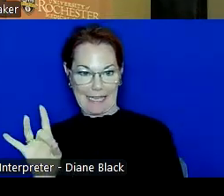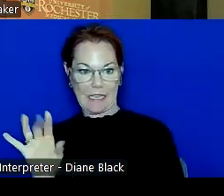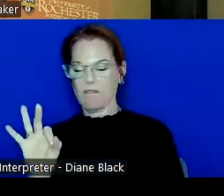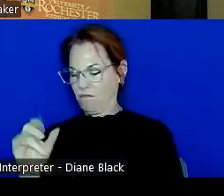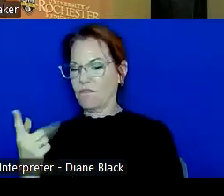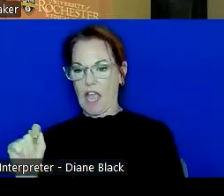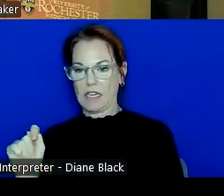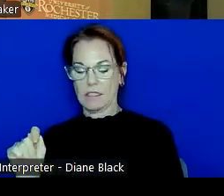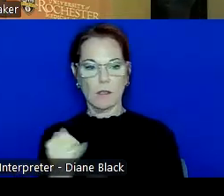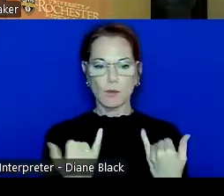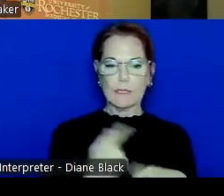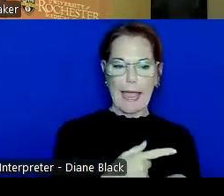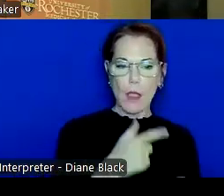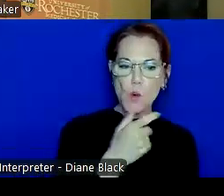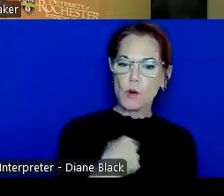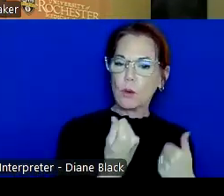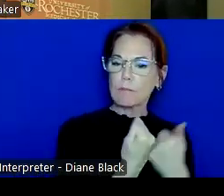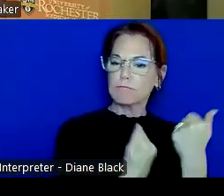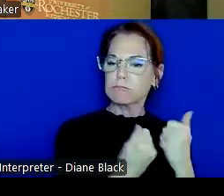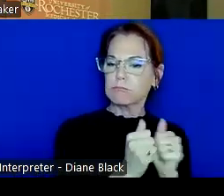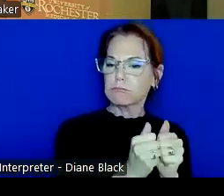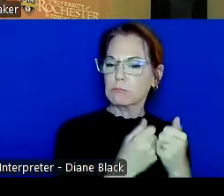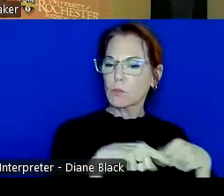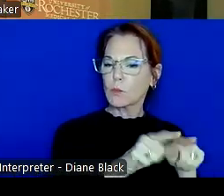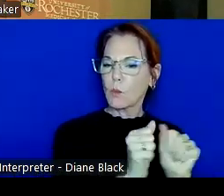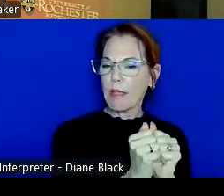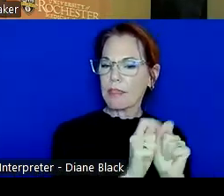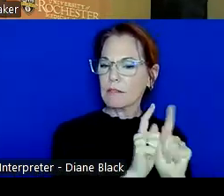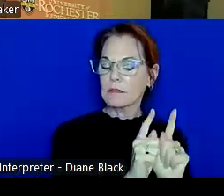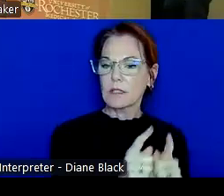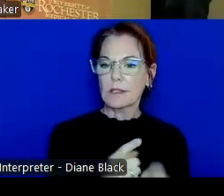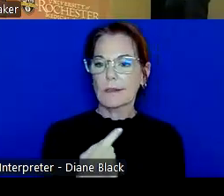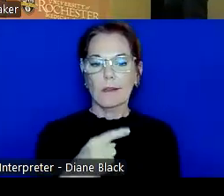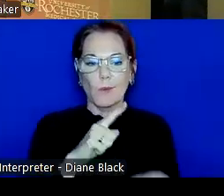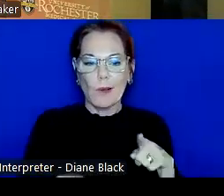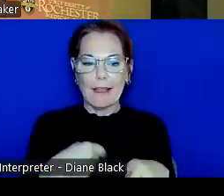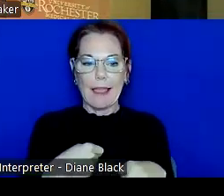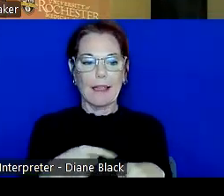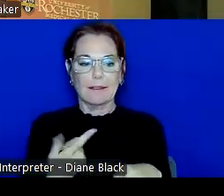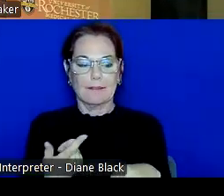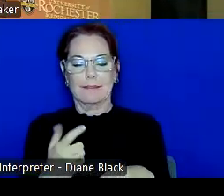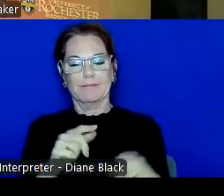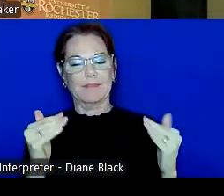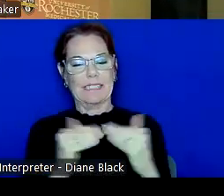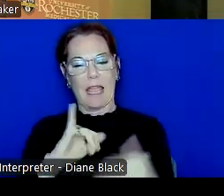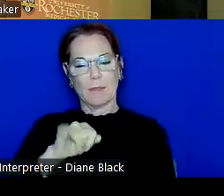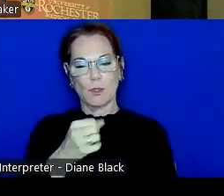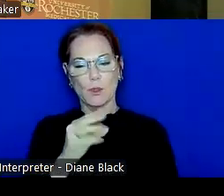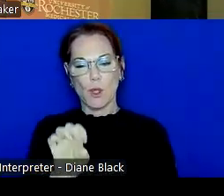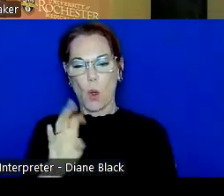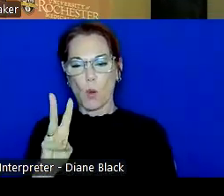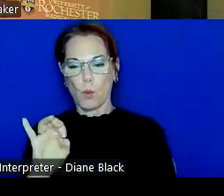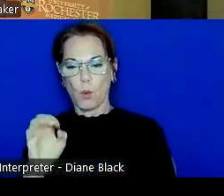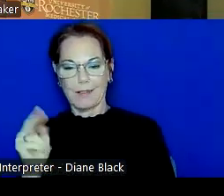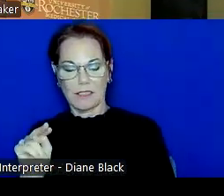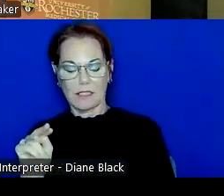who we've been waiting for. We can't wait for martyrs or heroes like a Joe Wilson or a Xerox or a Kodak to